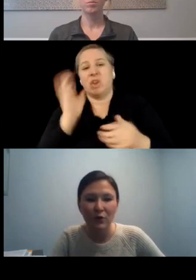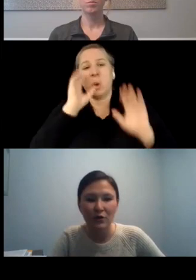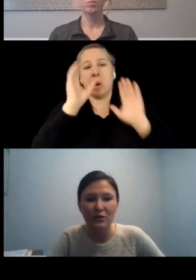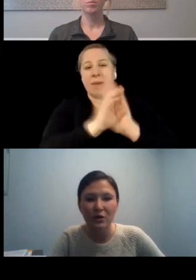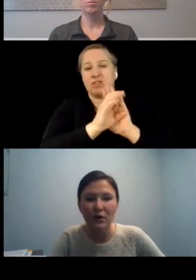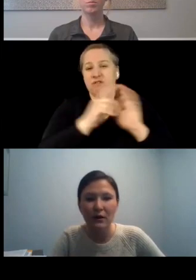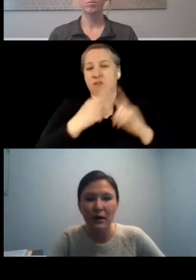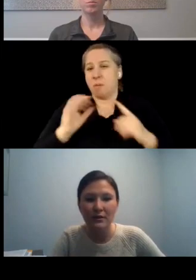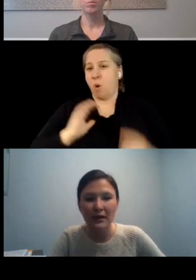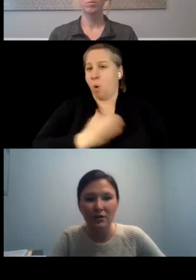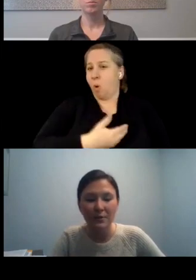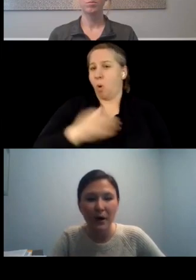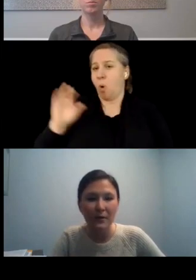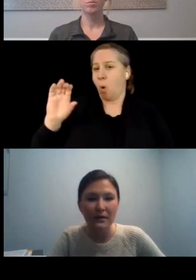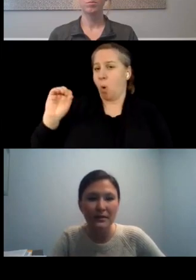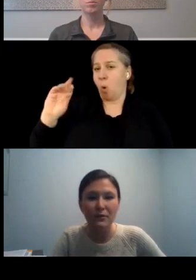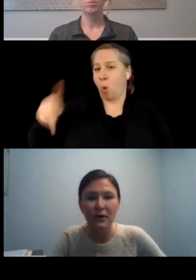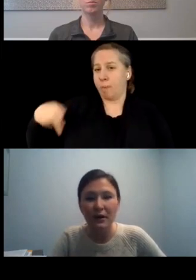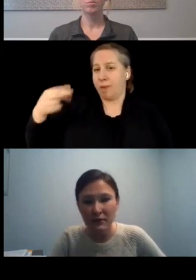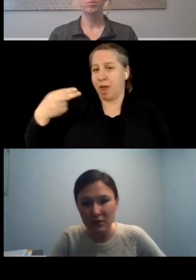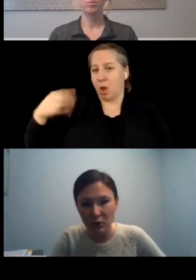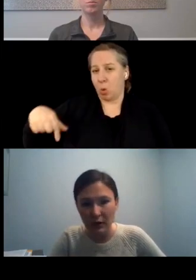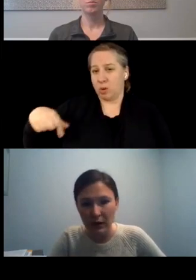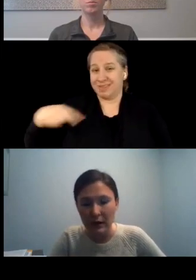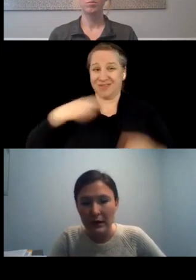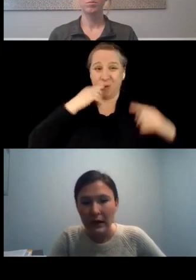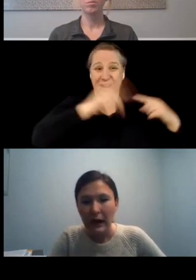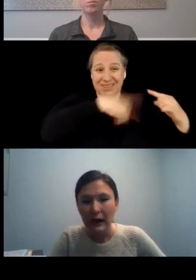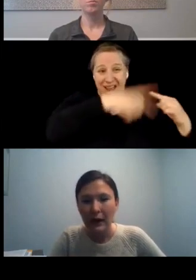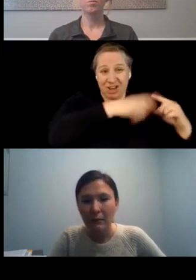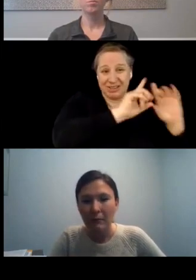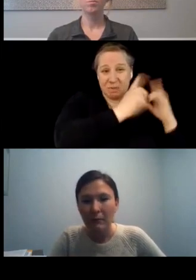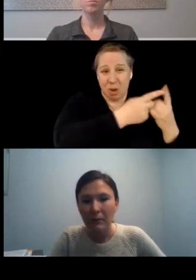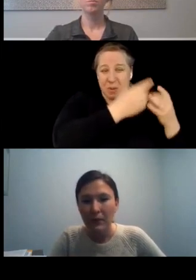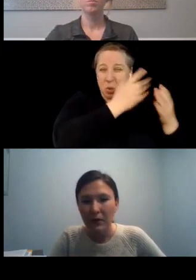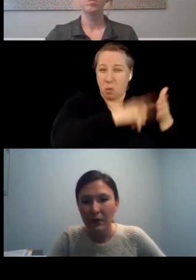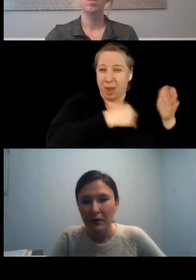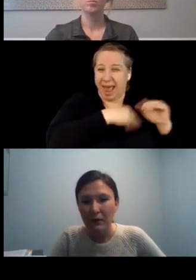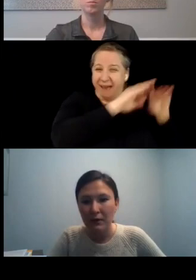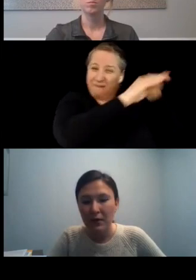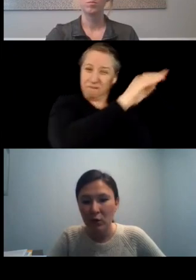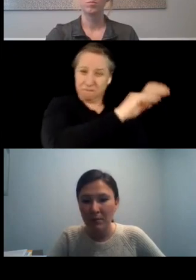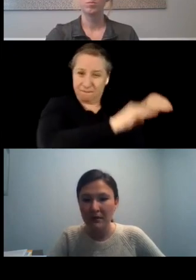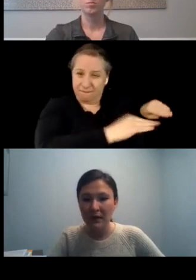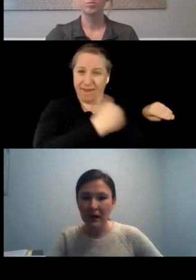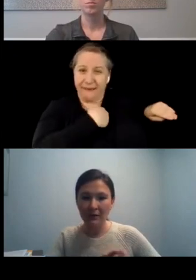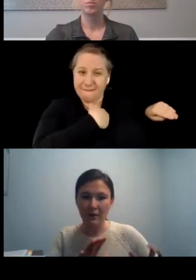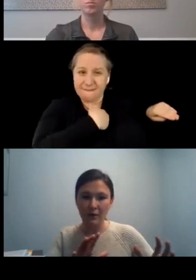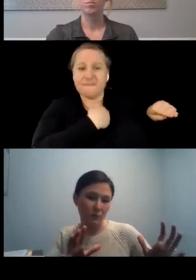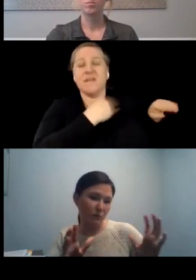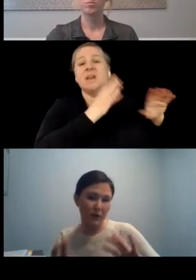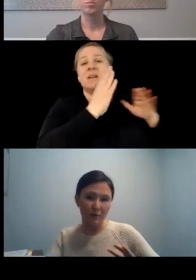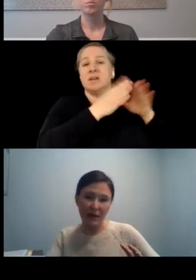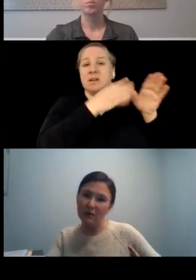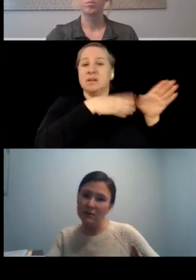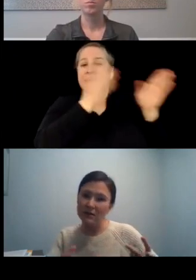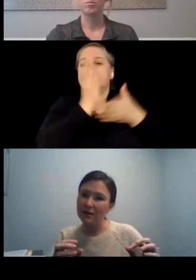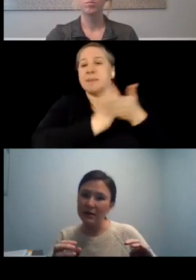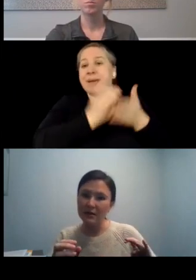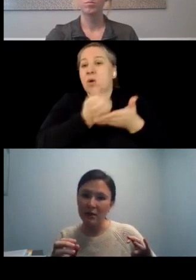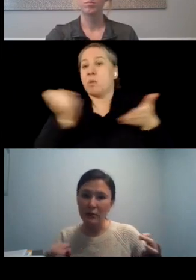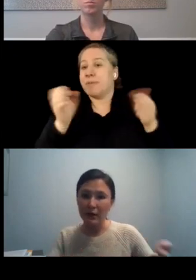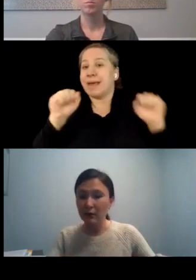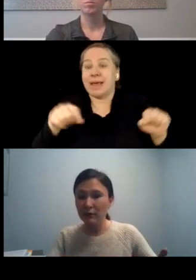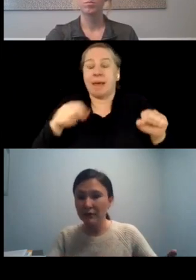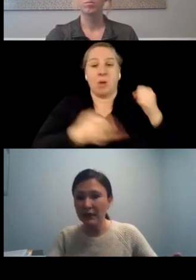corporate headquarters. So our tires department, some of our inventory, the equipment that could be housed